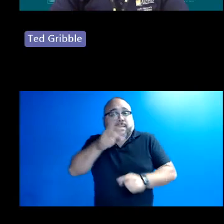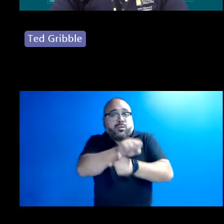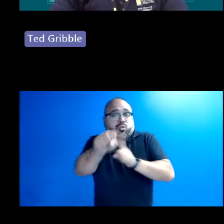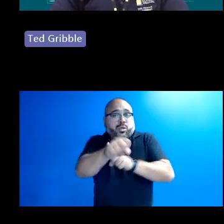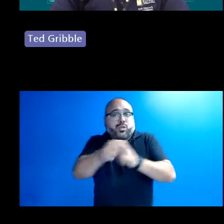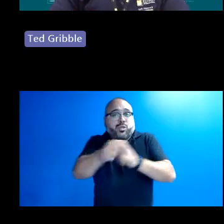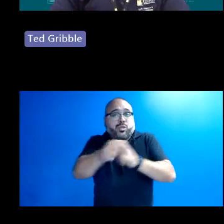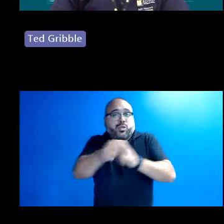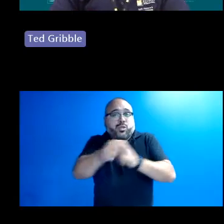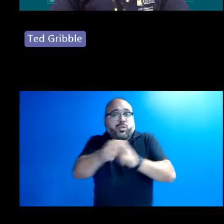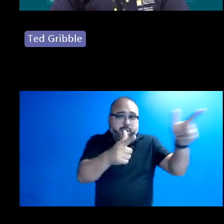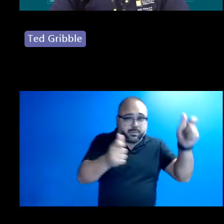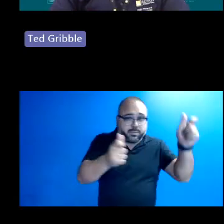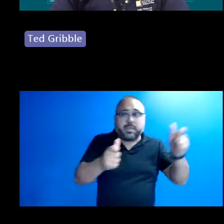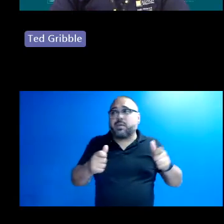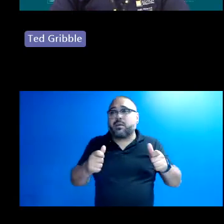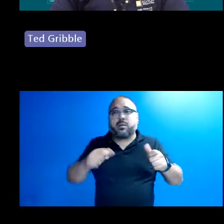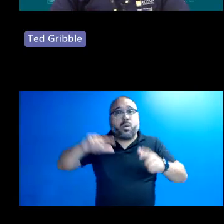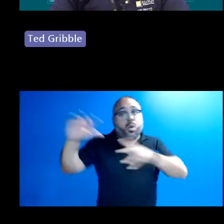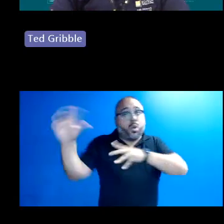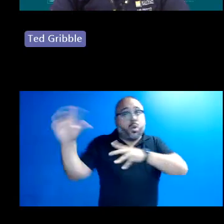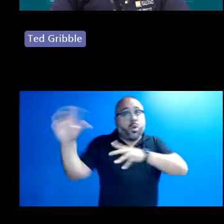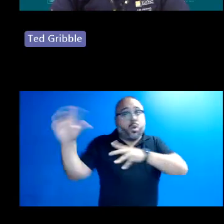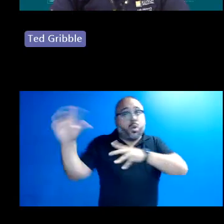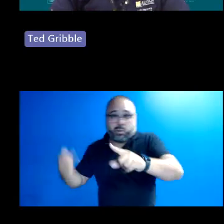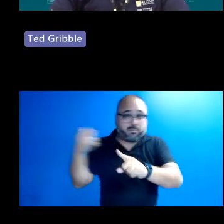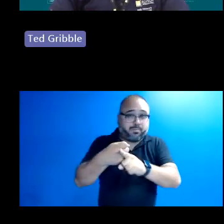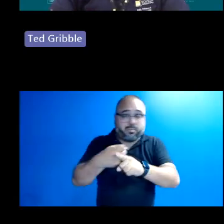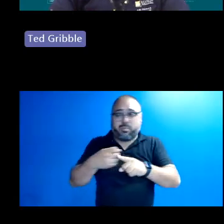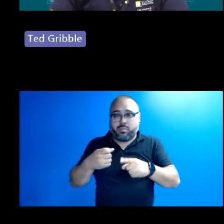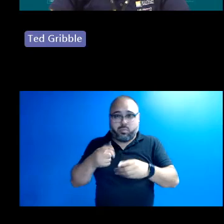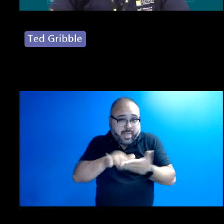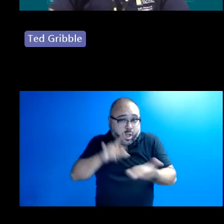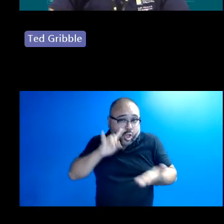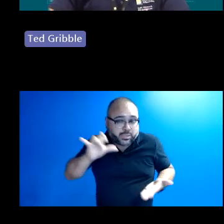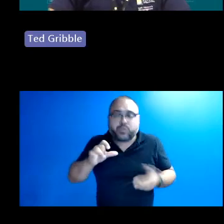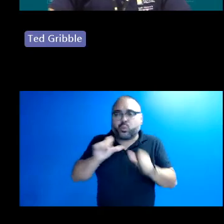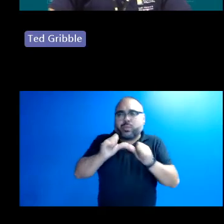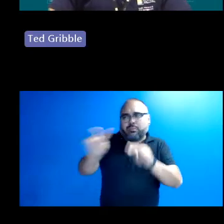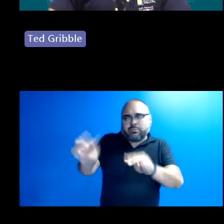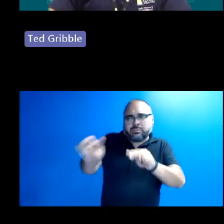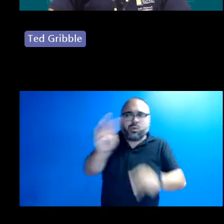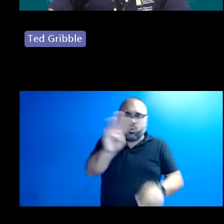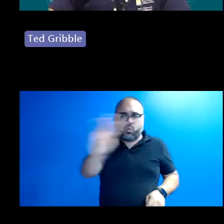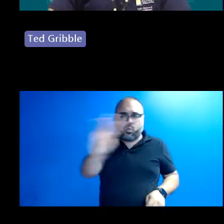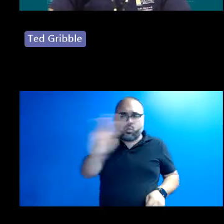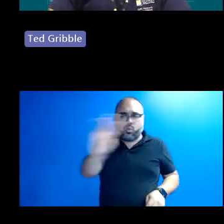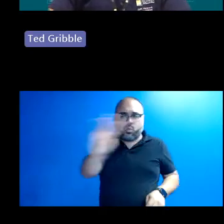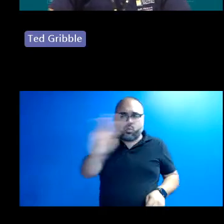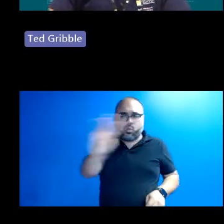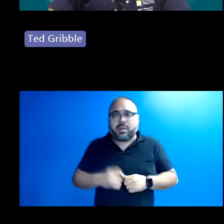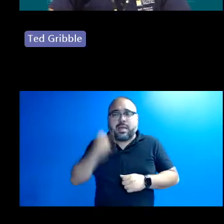and such goes around your area. So keep looking there if you're affected by